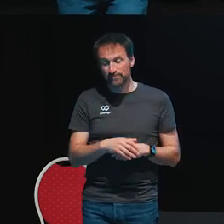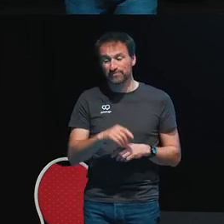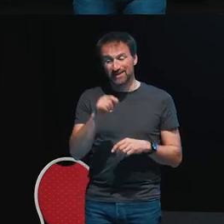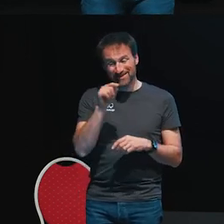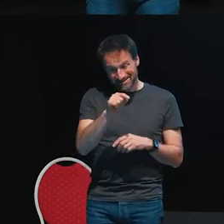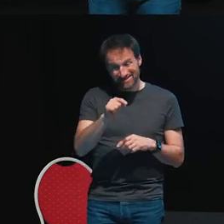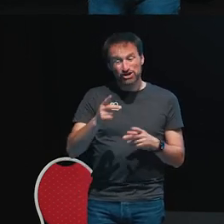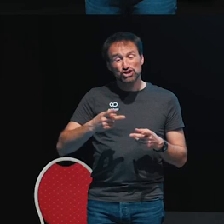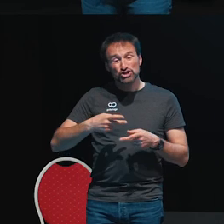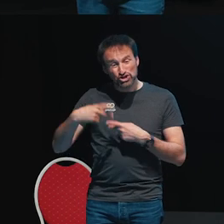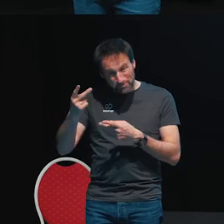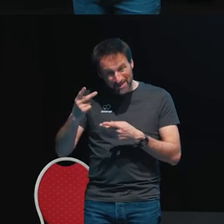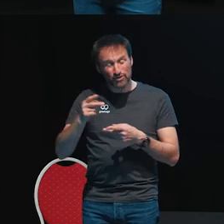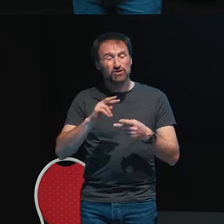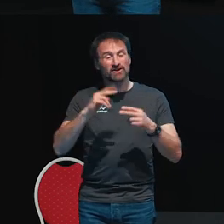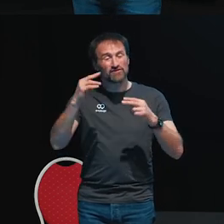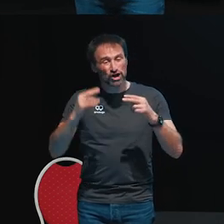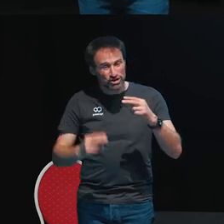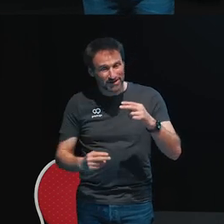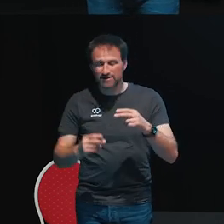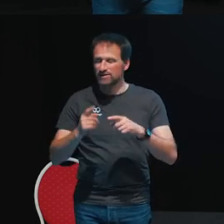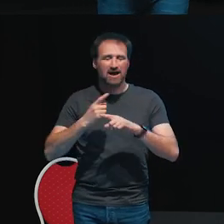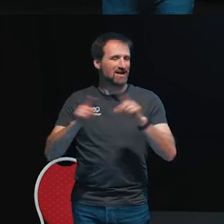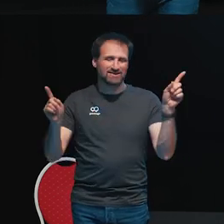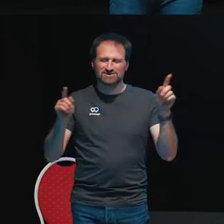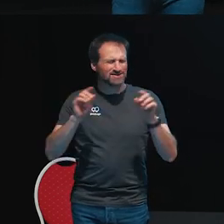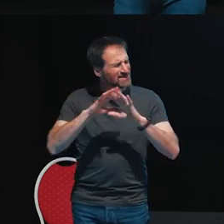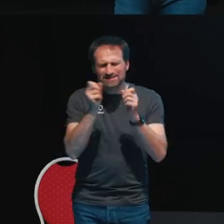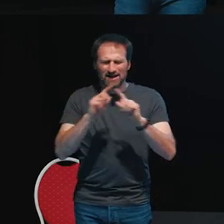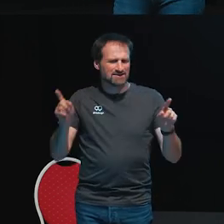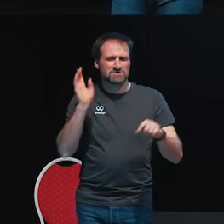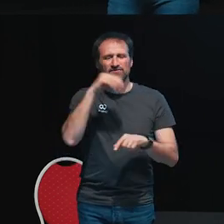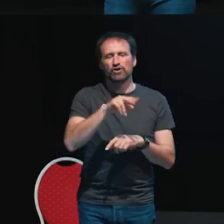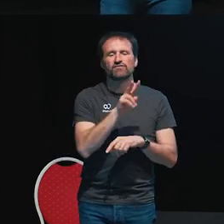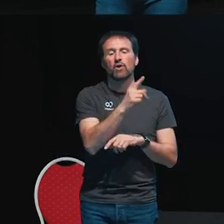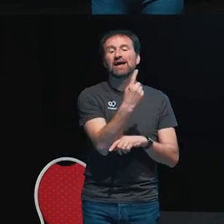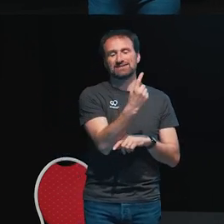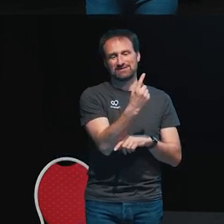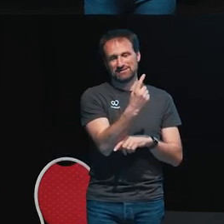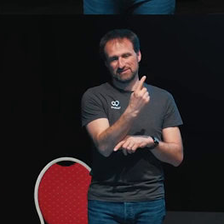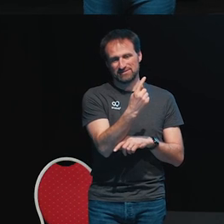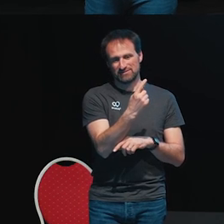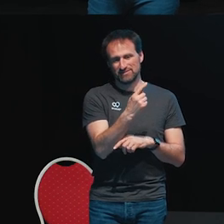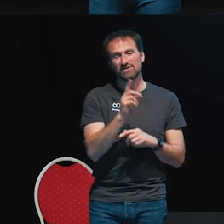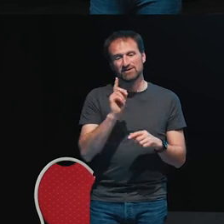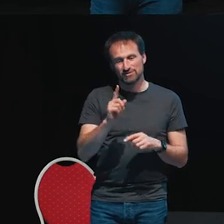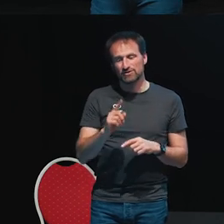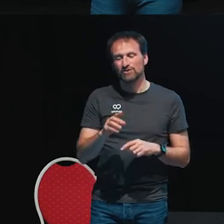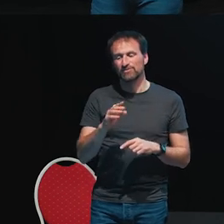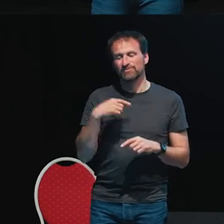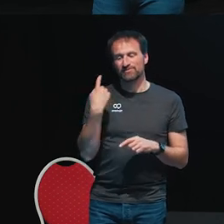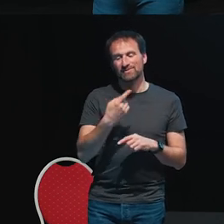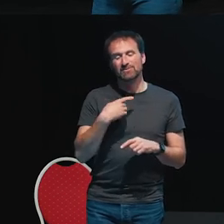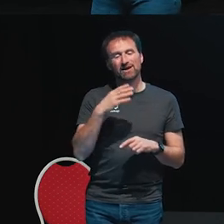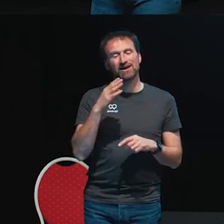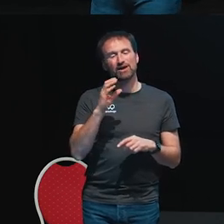is completely different, well, not like vastly different from the v1 version. So v1 version exists in Chromium and